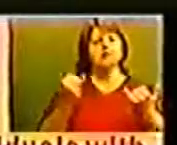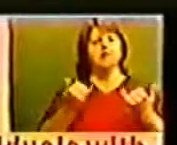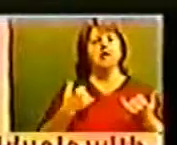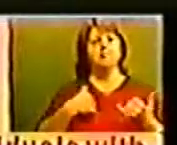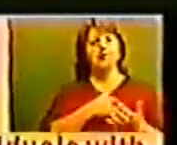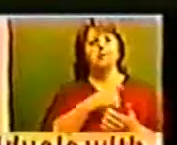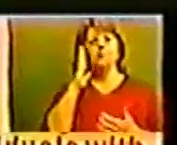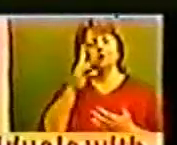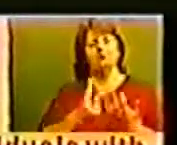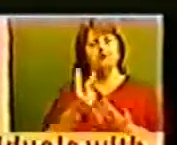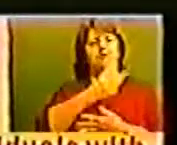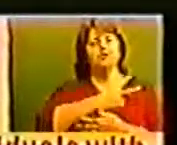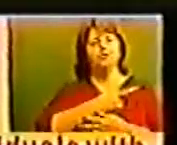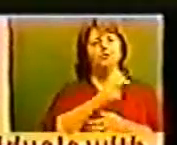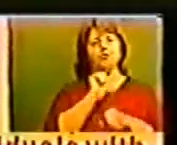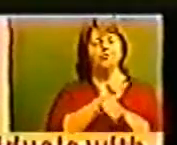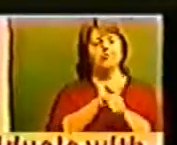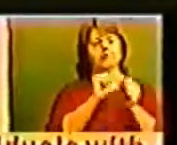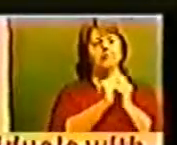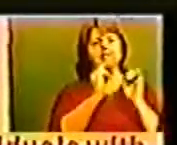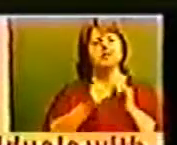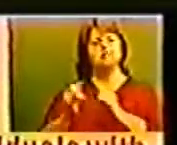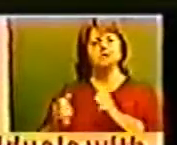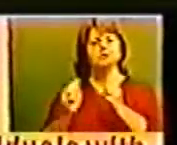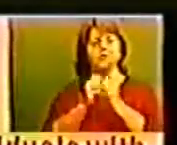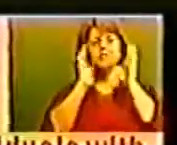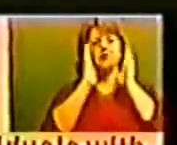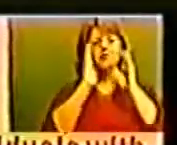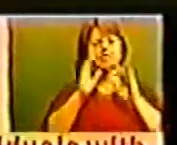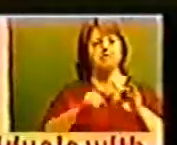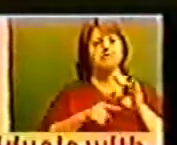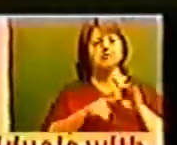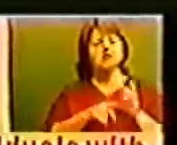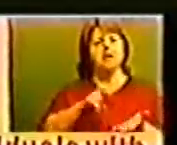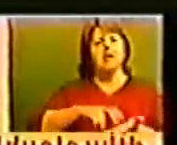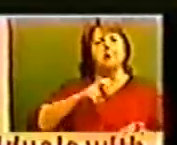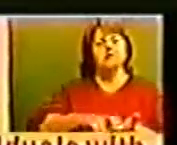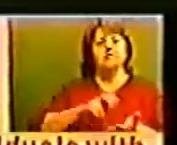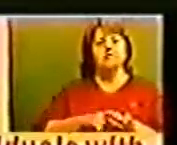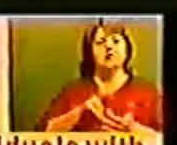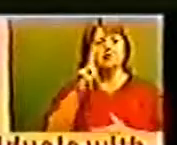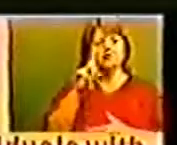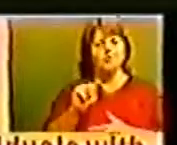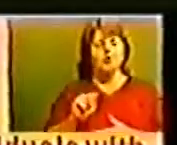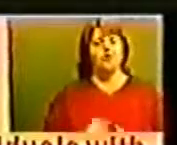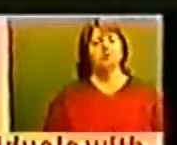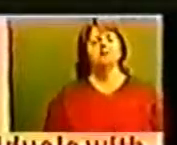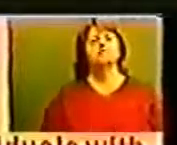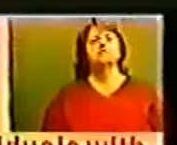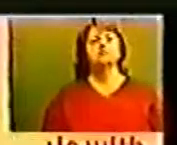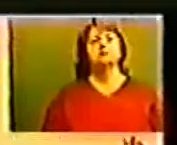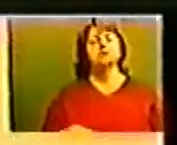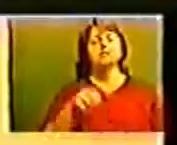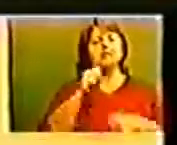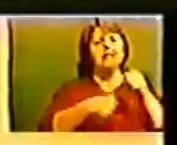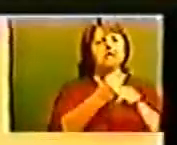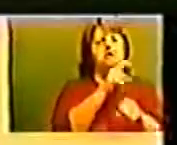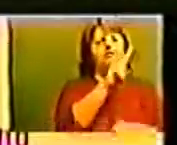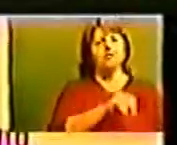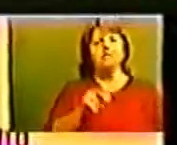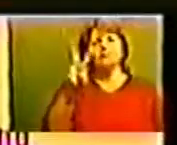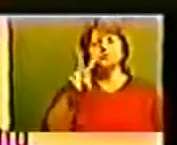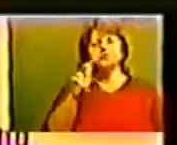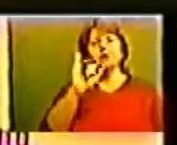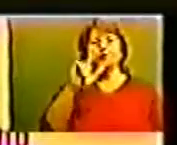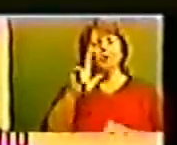Today we will review working with individuals with attention deficit hyperactivity disorder. In 2002,